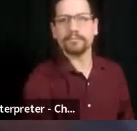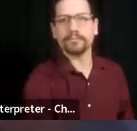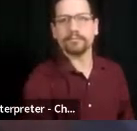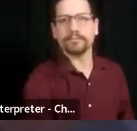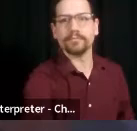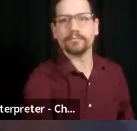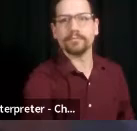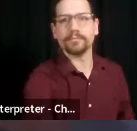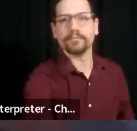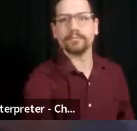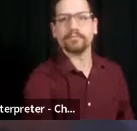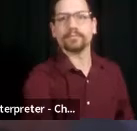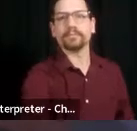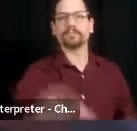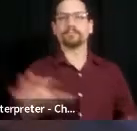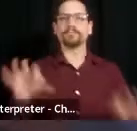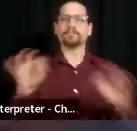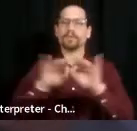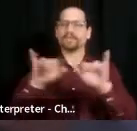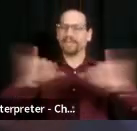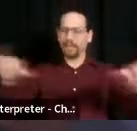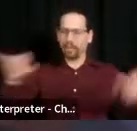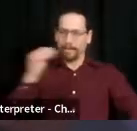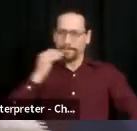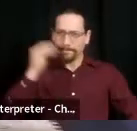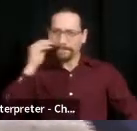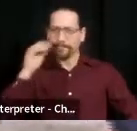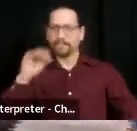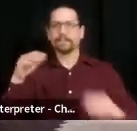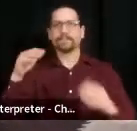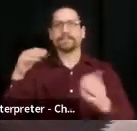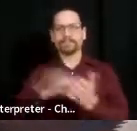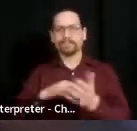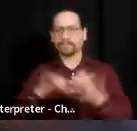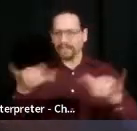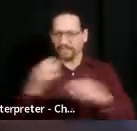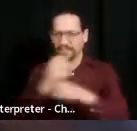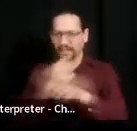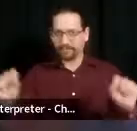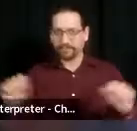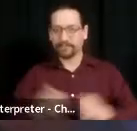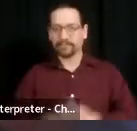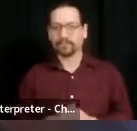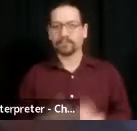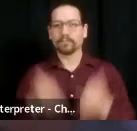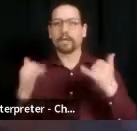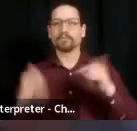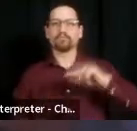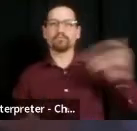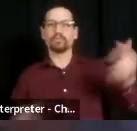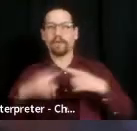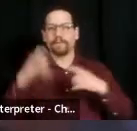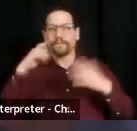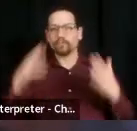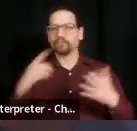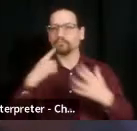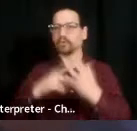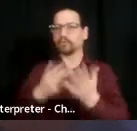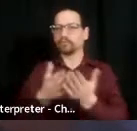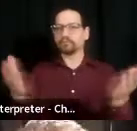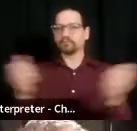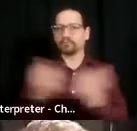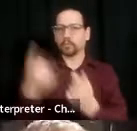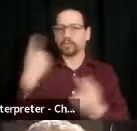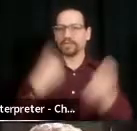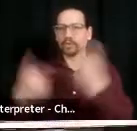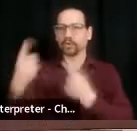So we'll do questions. Remember, we're using the mics, so our viewers at home can hear the question. Hi, Governor. Joanna with NBC 10 Metropolitan. So